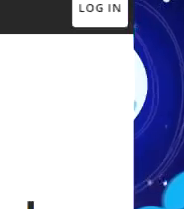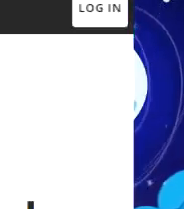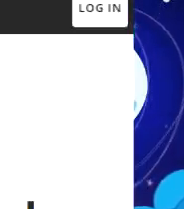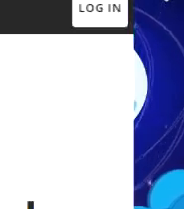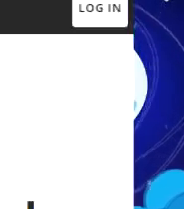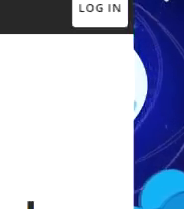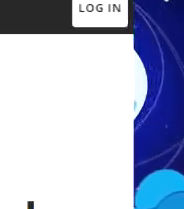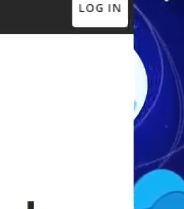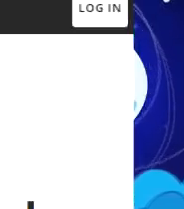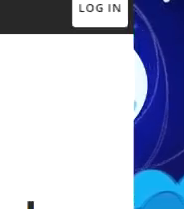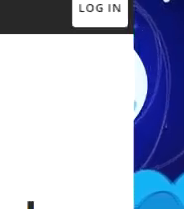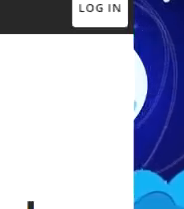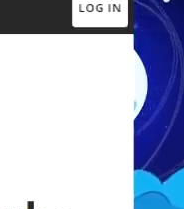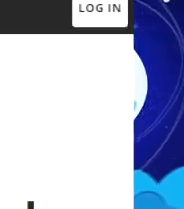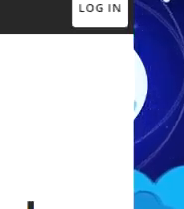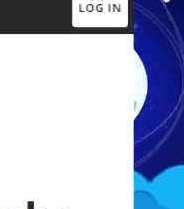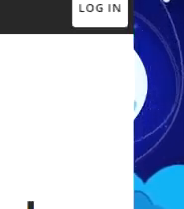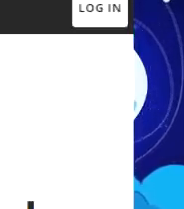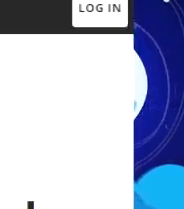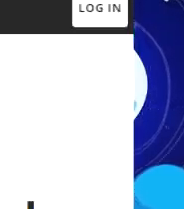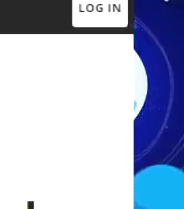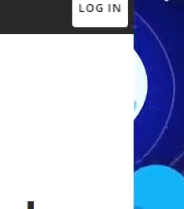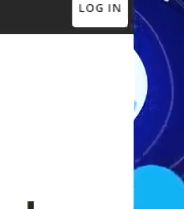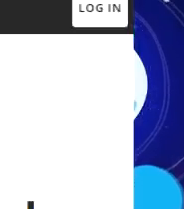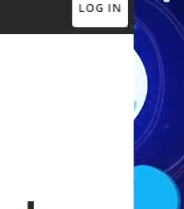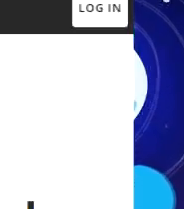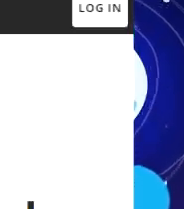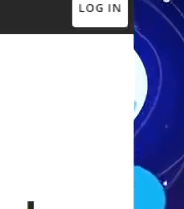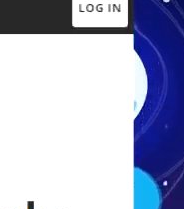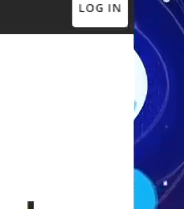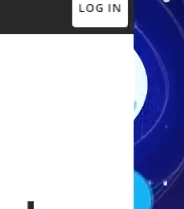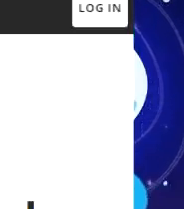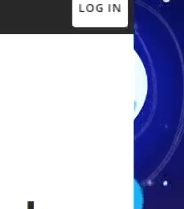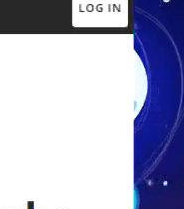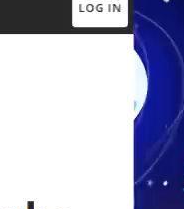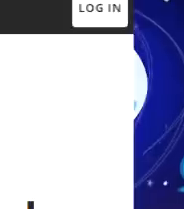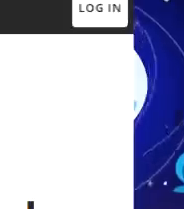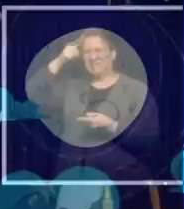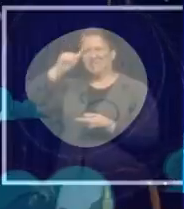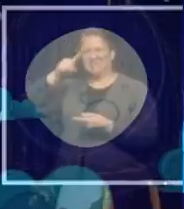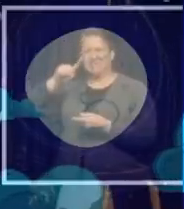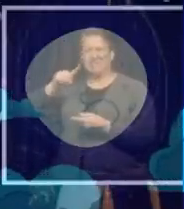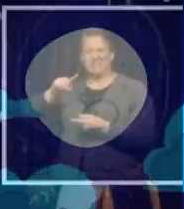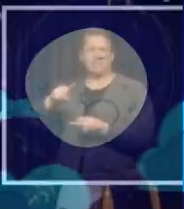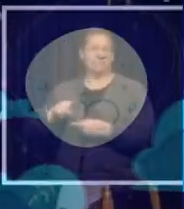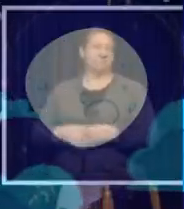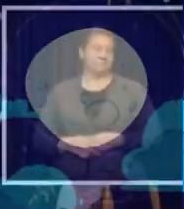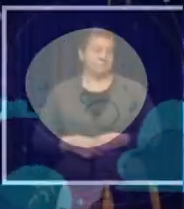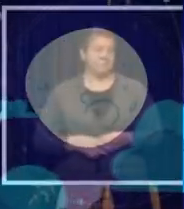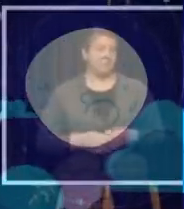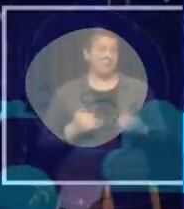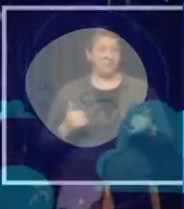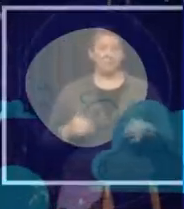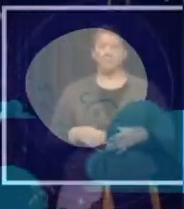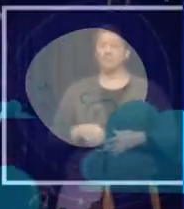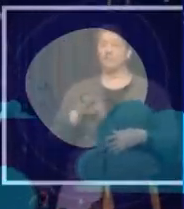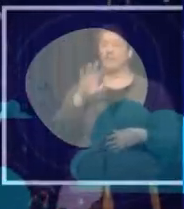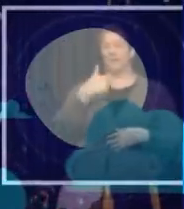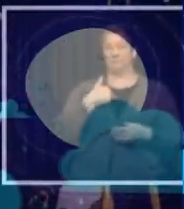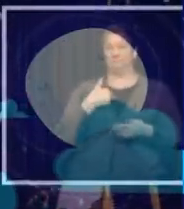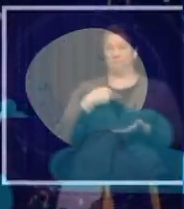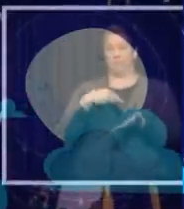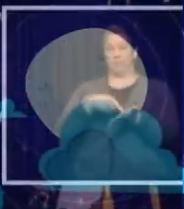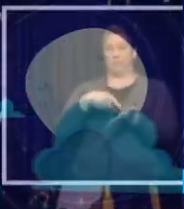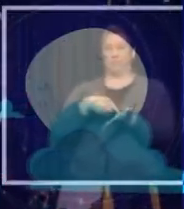as his response or his apology to Tupac Shakur. I owe somebody an apology